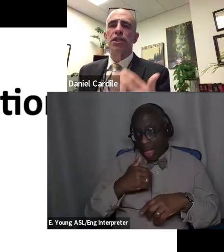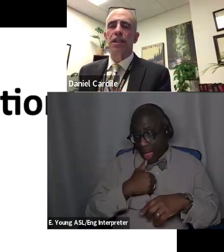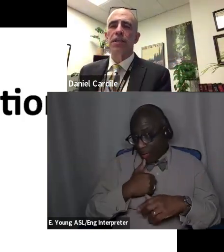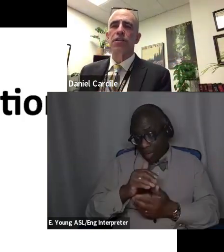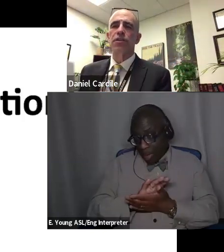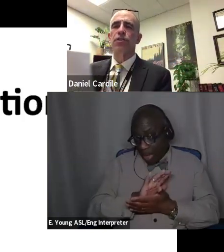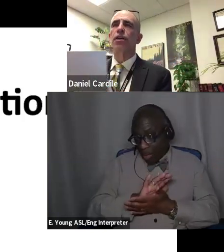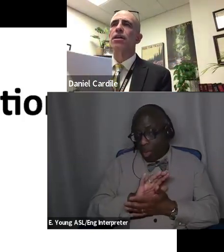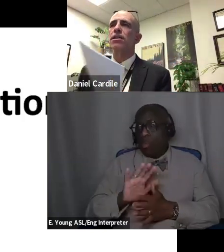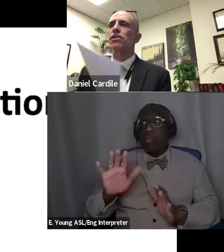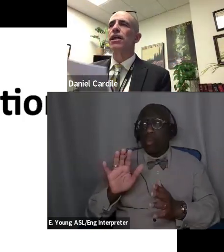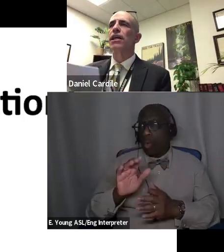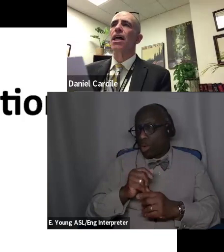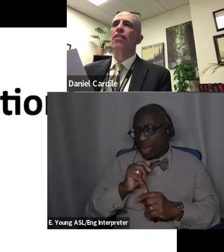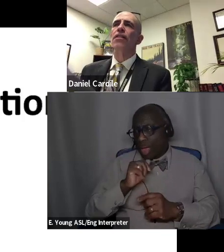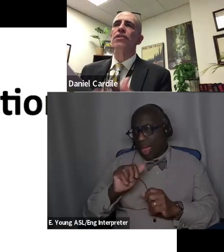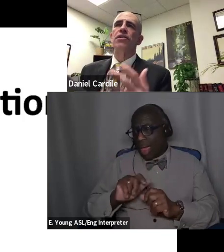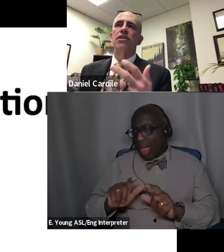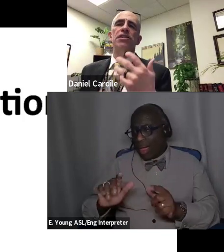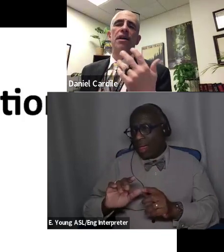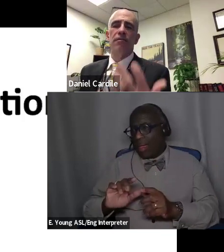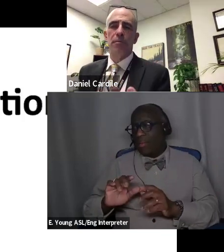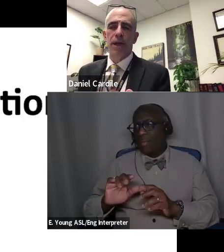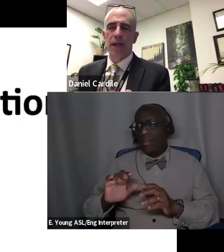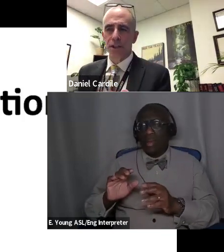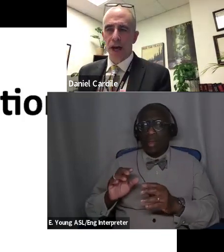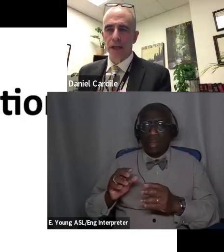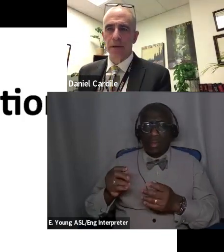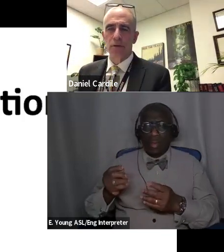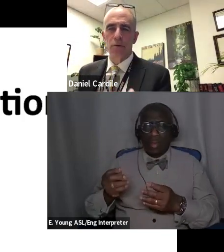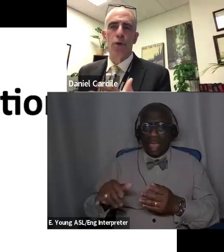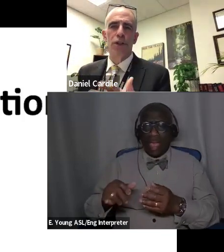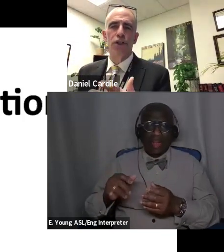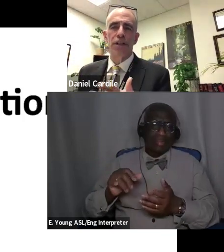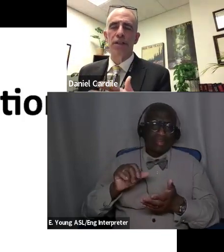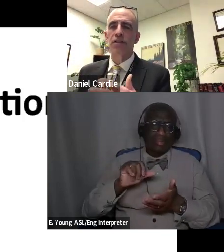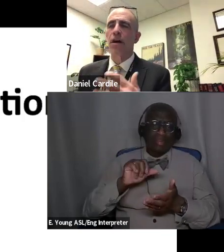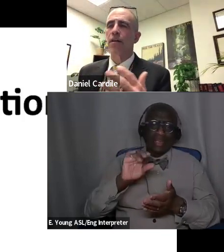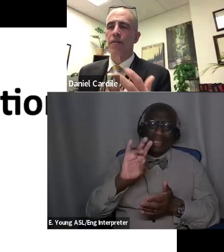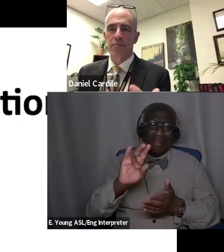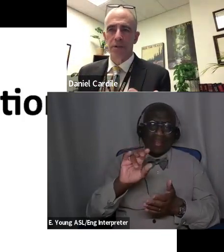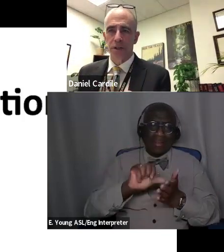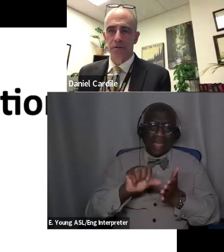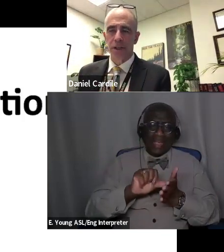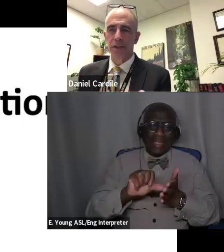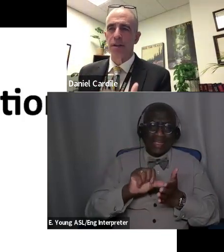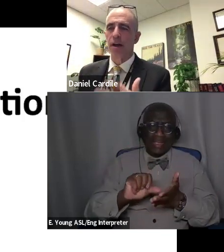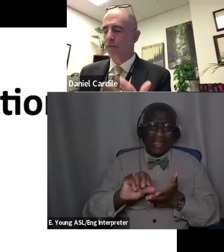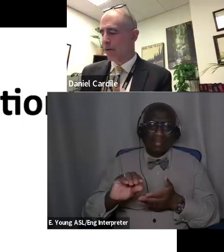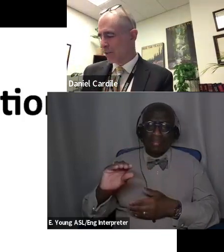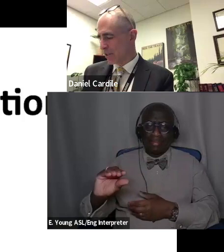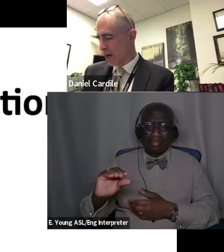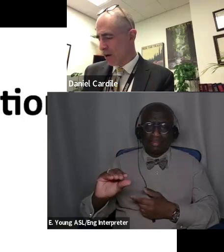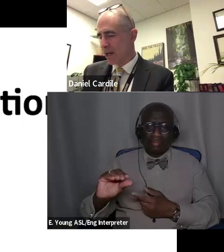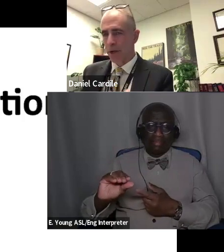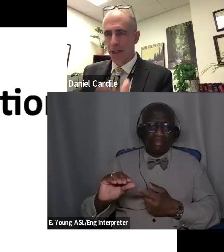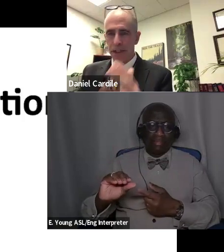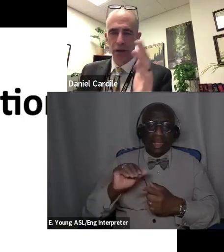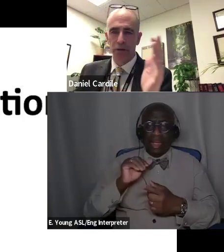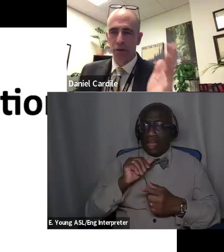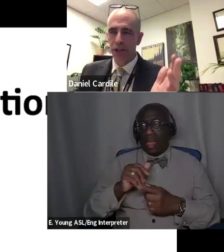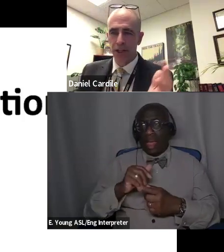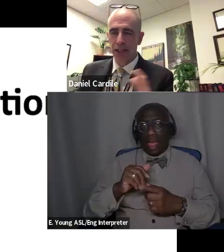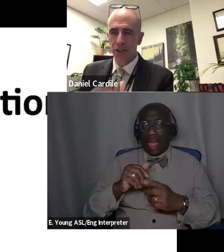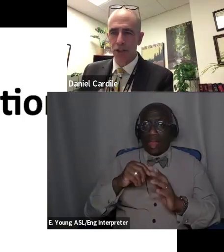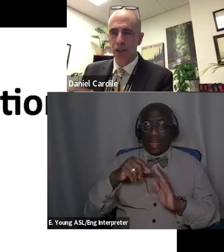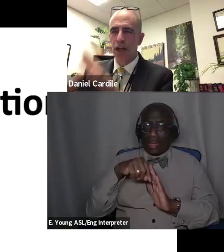of mentioning this to say that this is a 7-page document, which is not very mysterious, not very scary. I'm going to